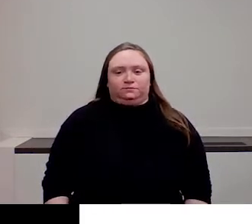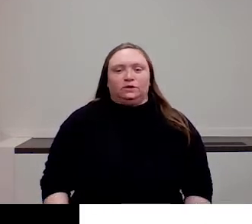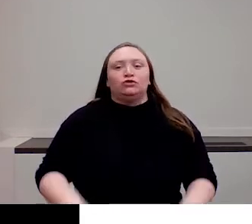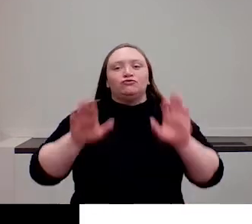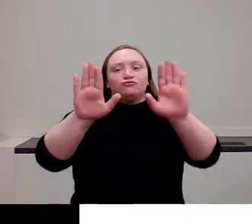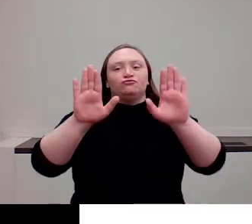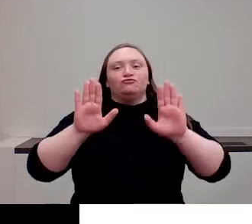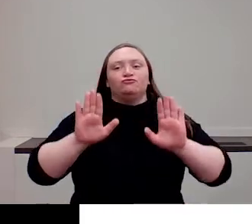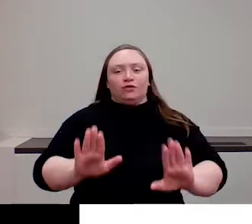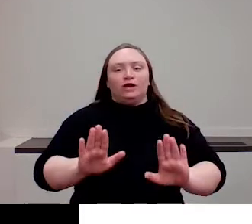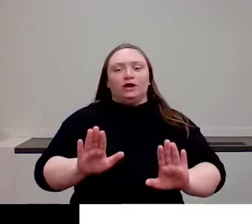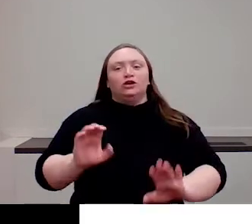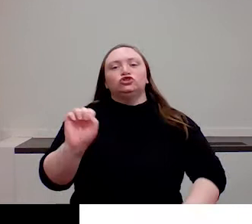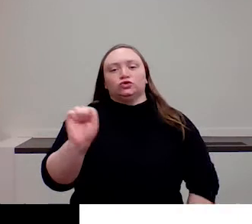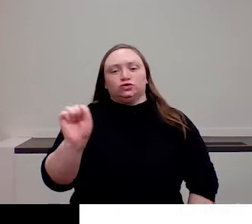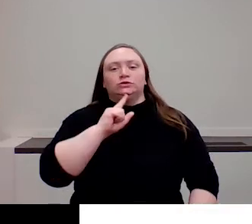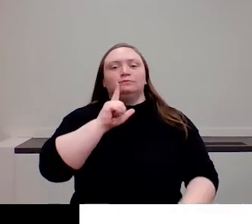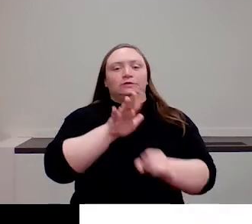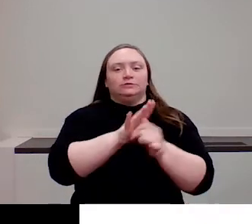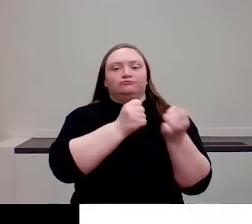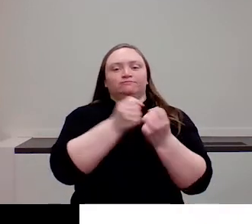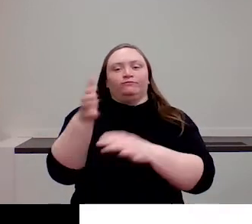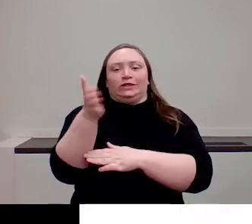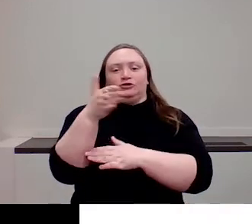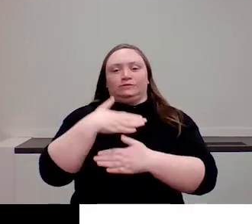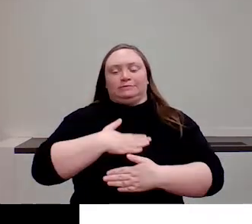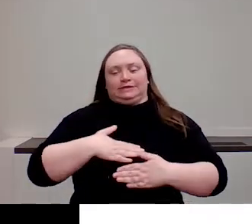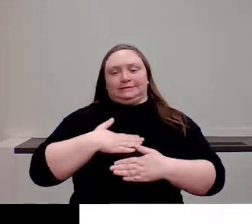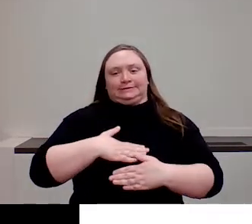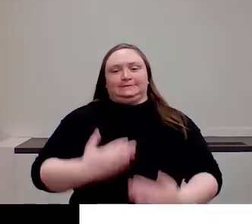Great. And Mr. Schulte, the Pledge of Allegiance, please.